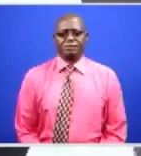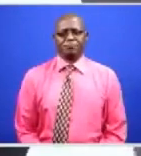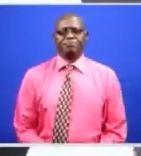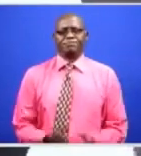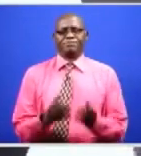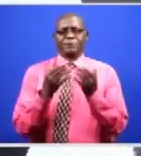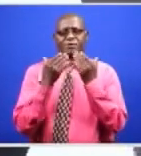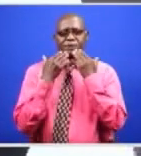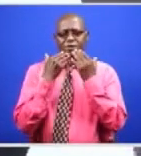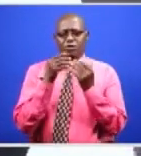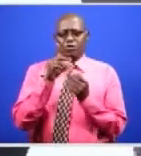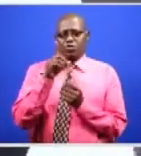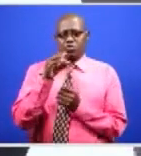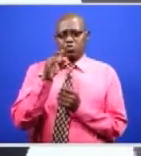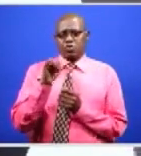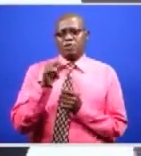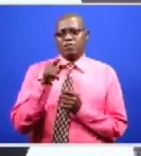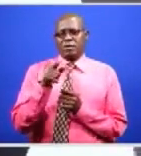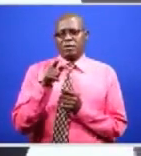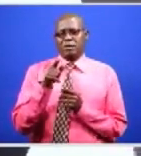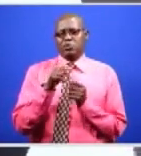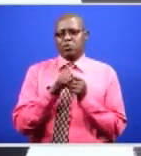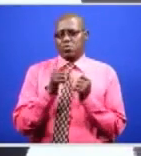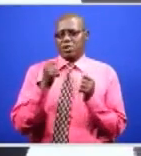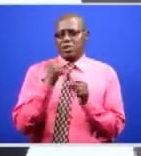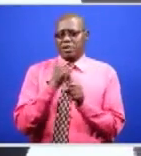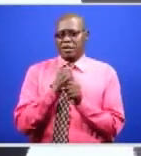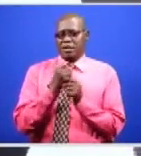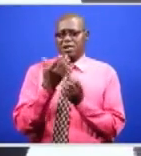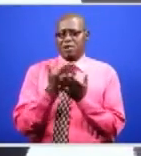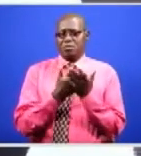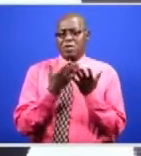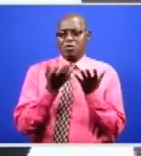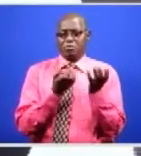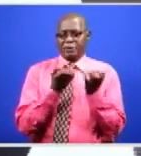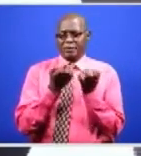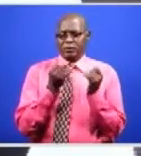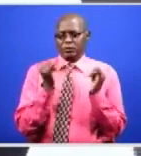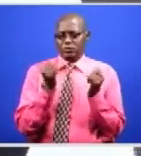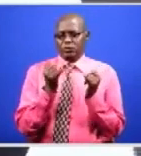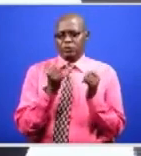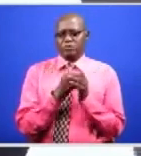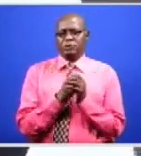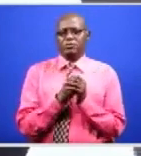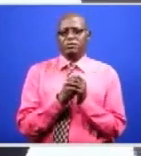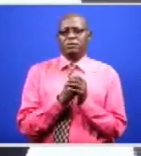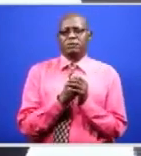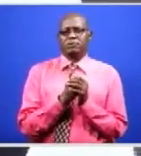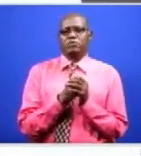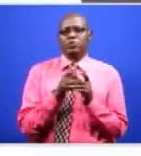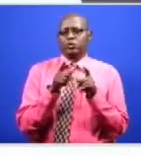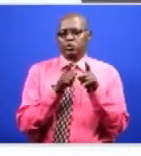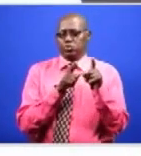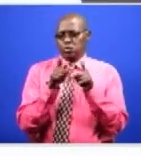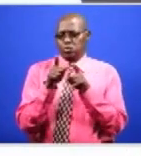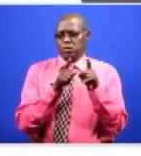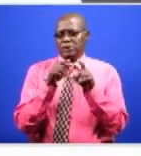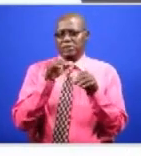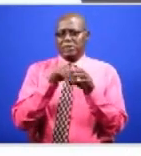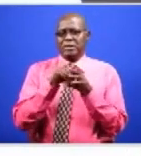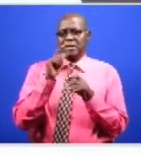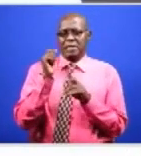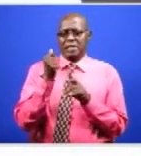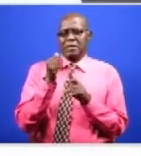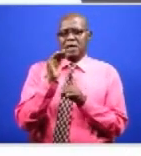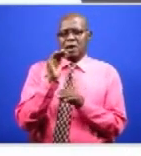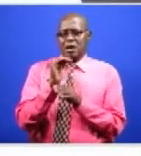Thank you, Dolly, for that well-done report. Now for some business news, tour operators in Kenya have been urged to embrace